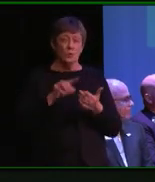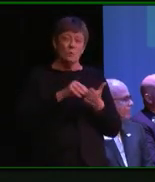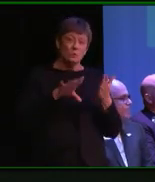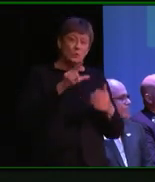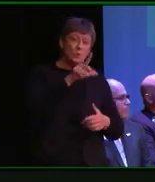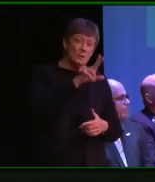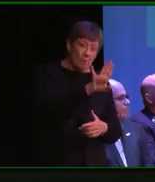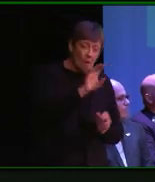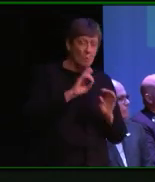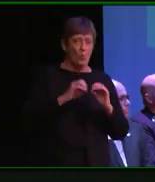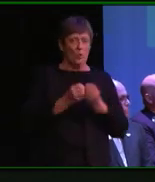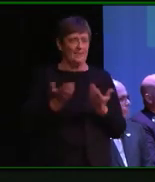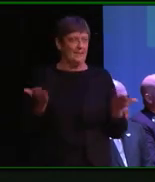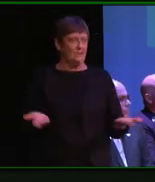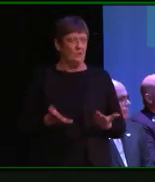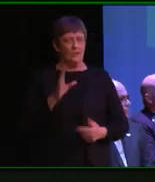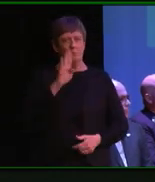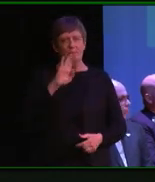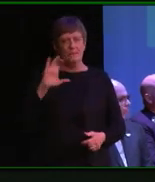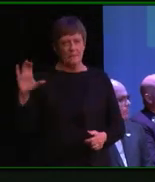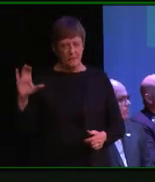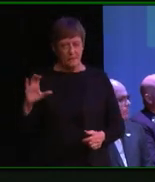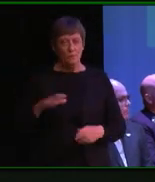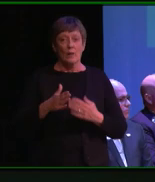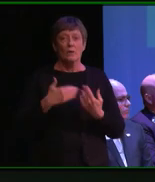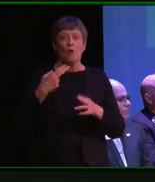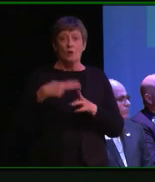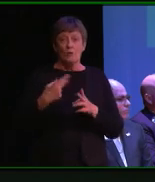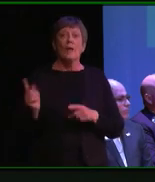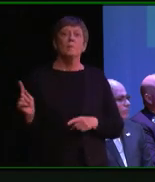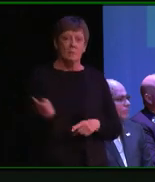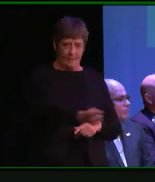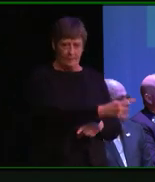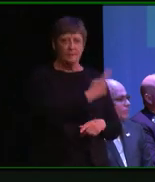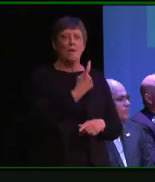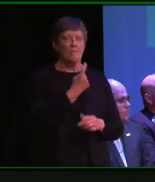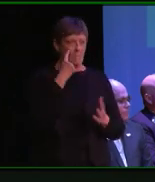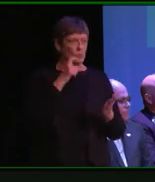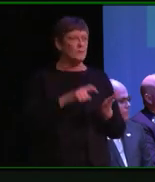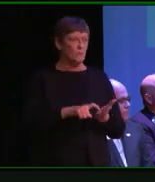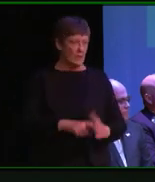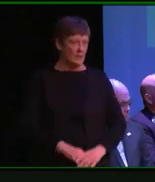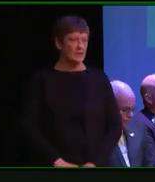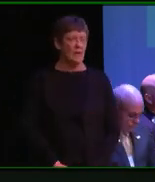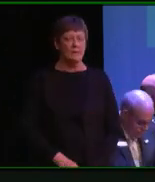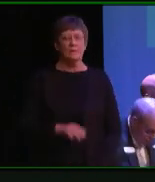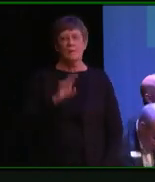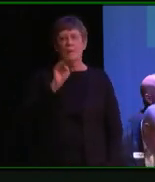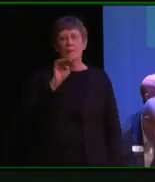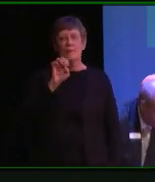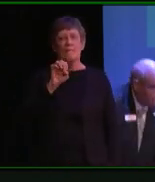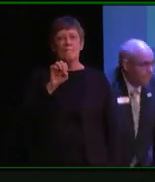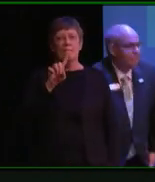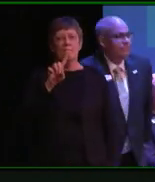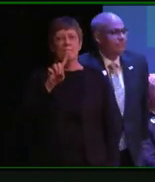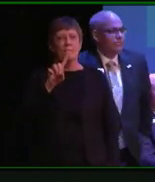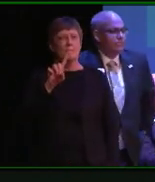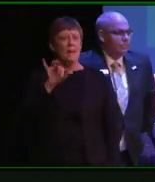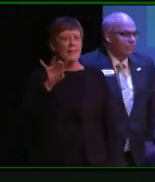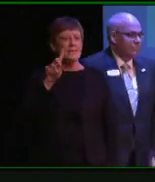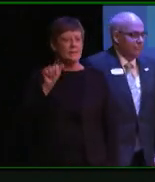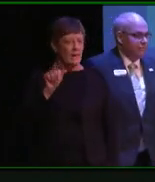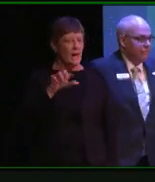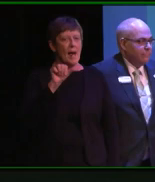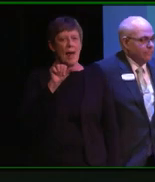the college. As I call your name, please come to the stage to be recognized. Melinda Amarantes, STEM